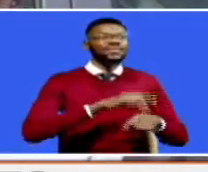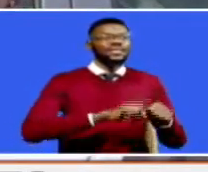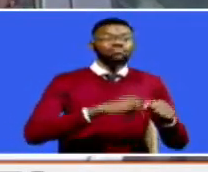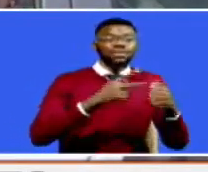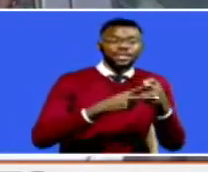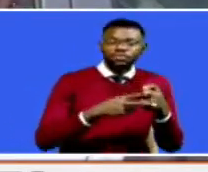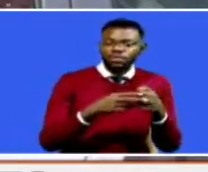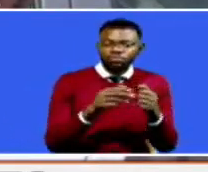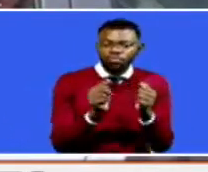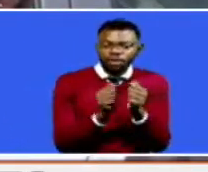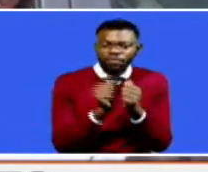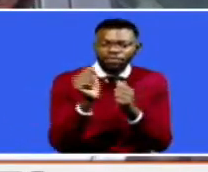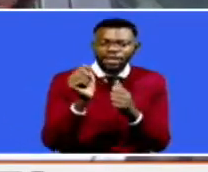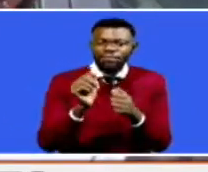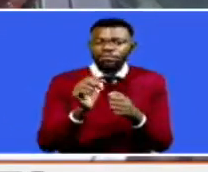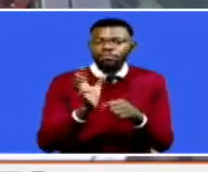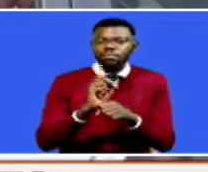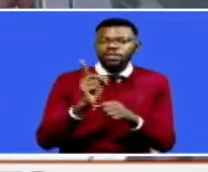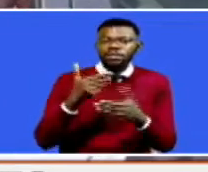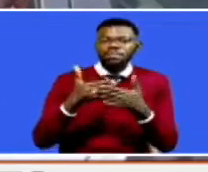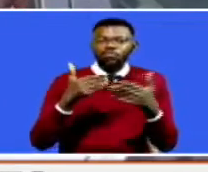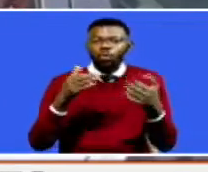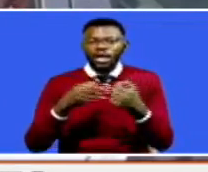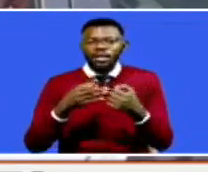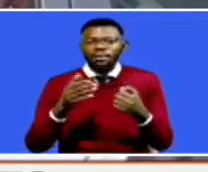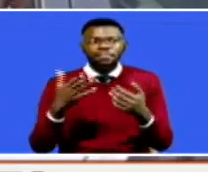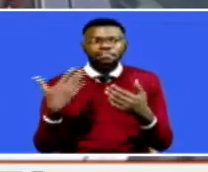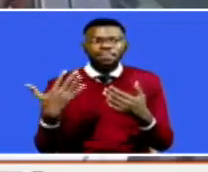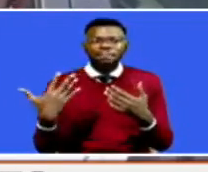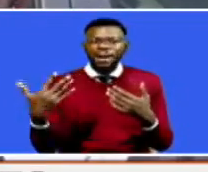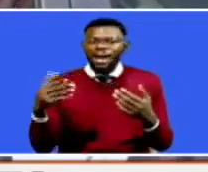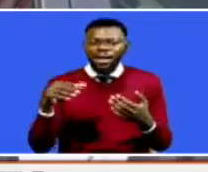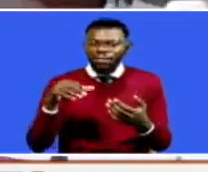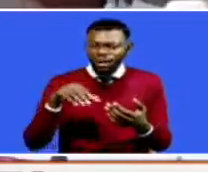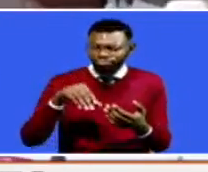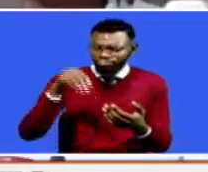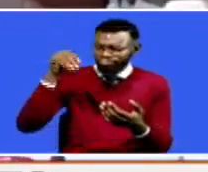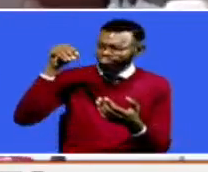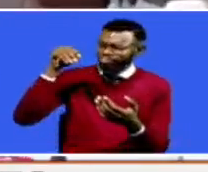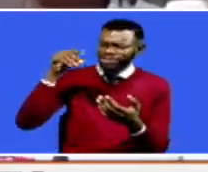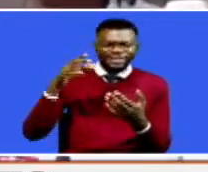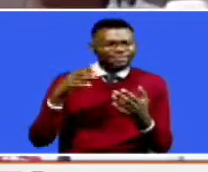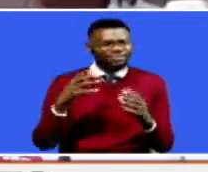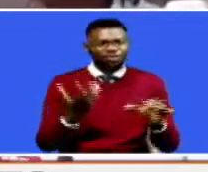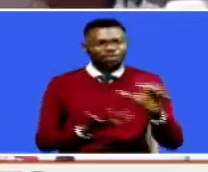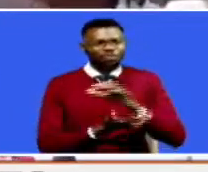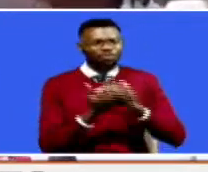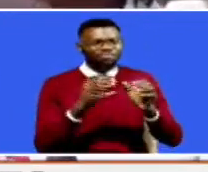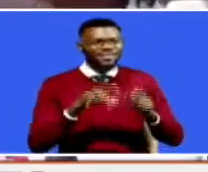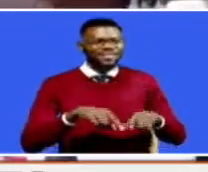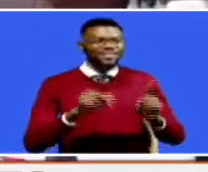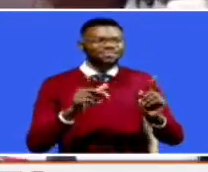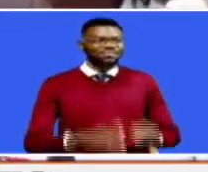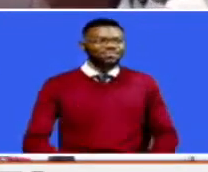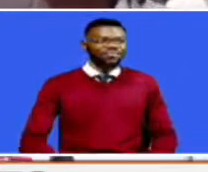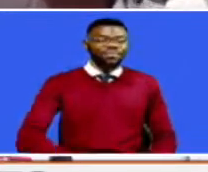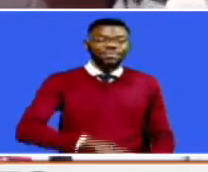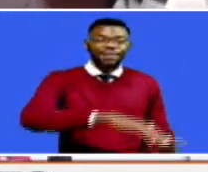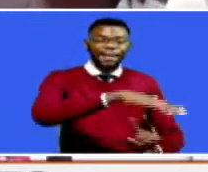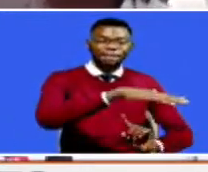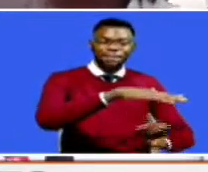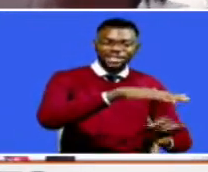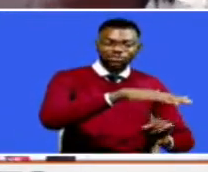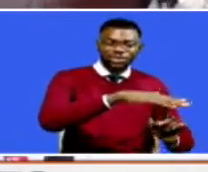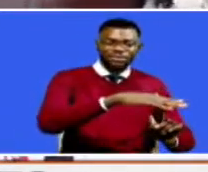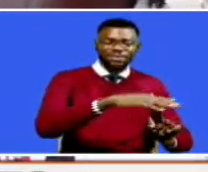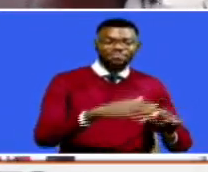7:45. Even if you try to open it, you'll be confusing your students. The Ministry of ICT has